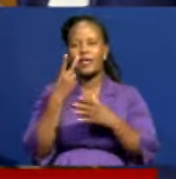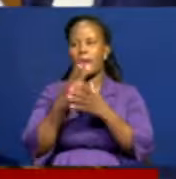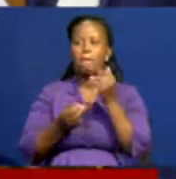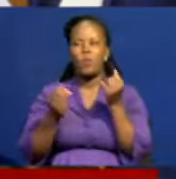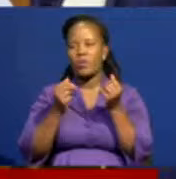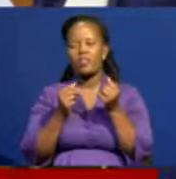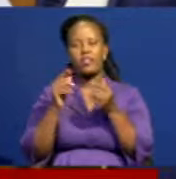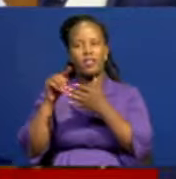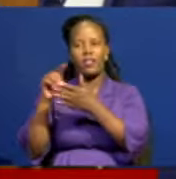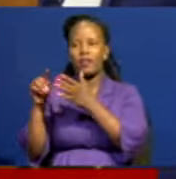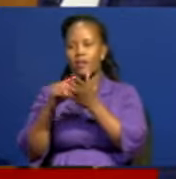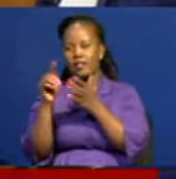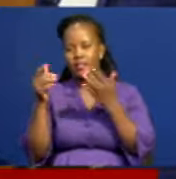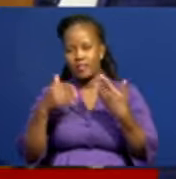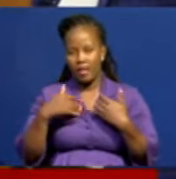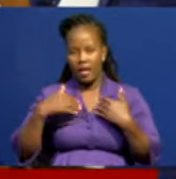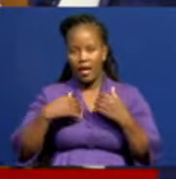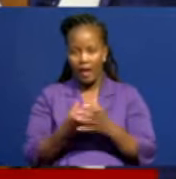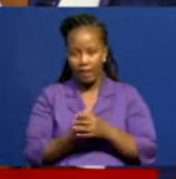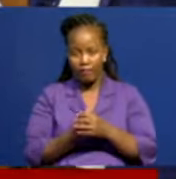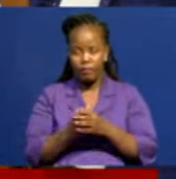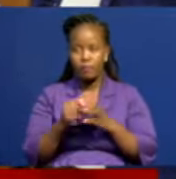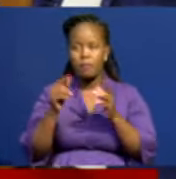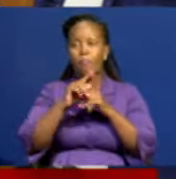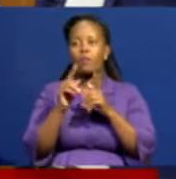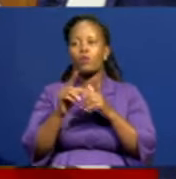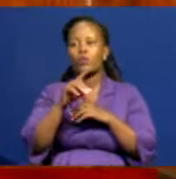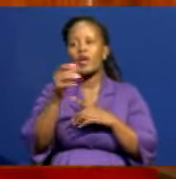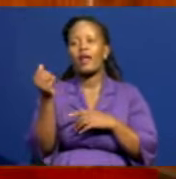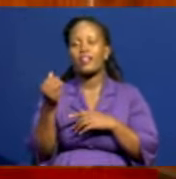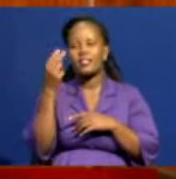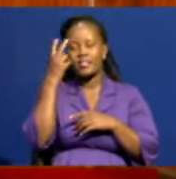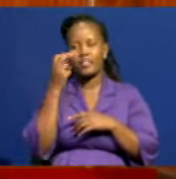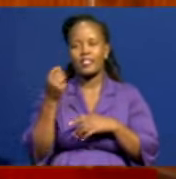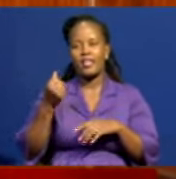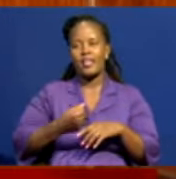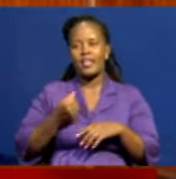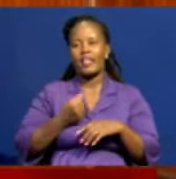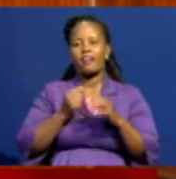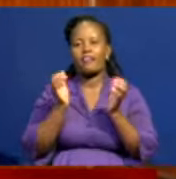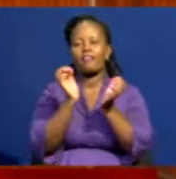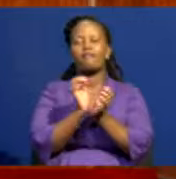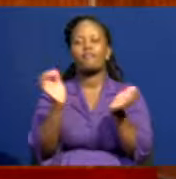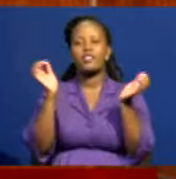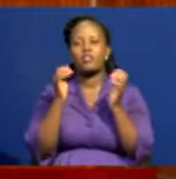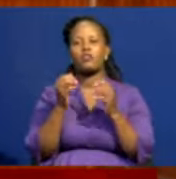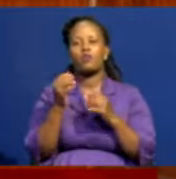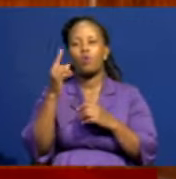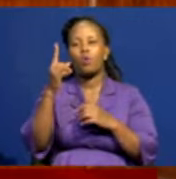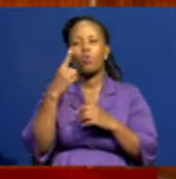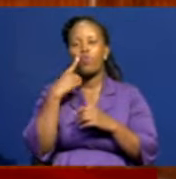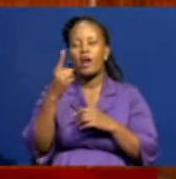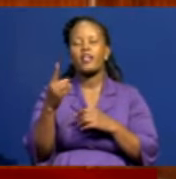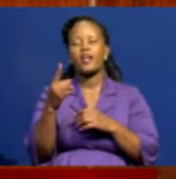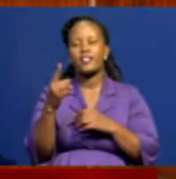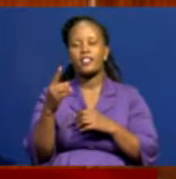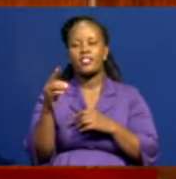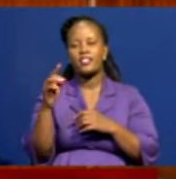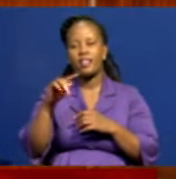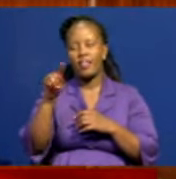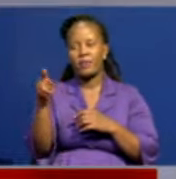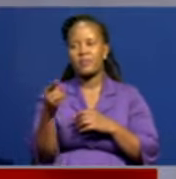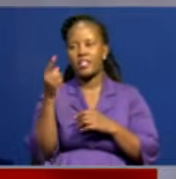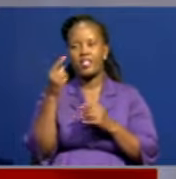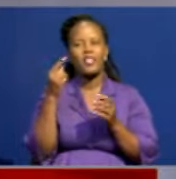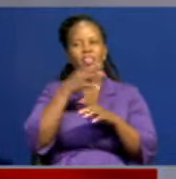the same court, a suspect, Joy Karwithia Kaharia, was released on a cash bail of 100,000 shillings after she pleaded not guilty